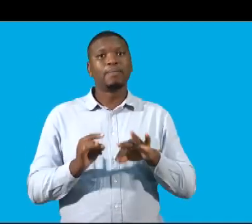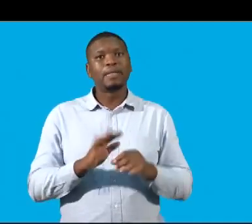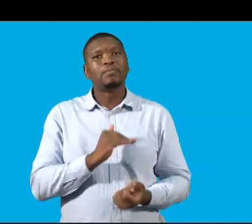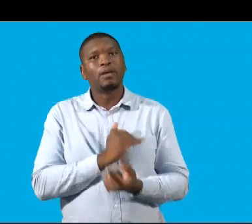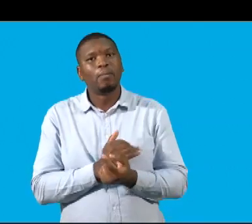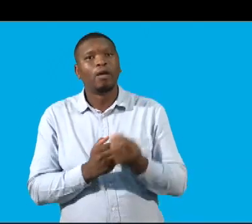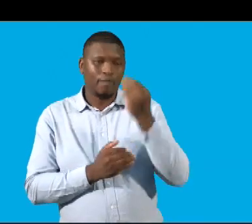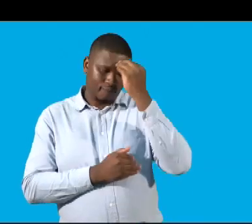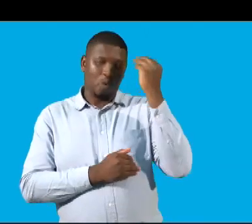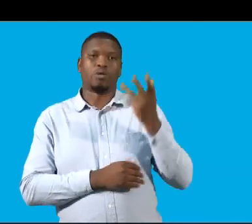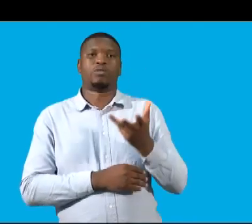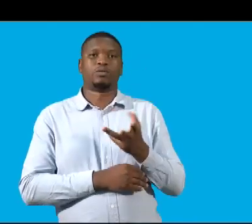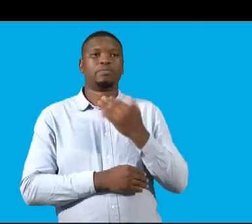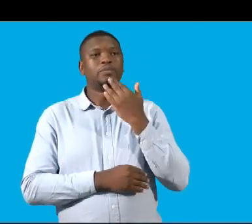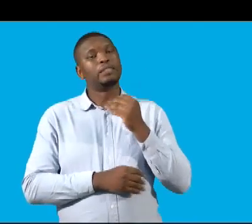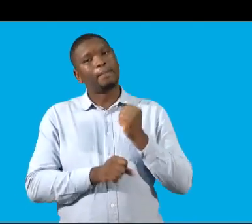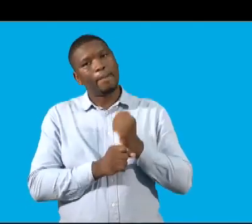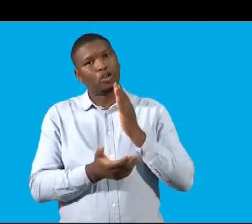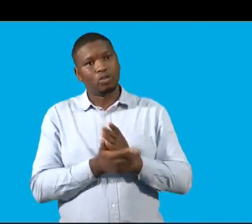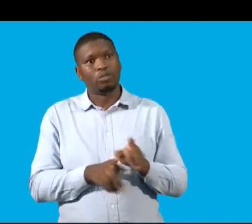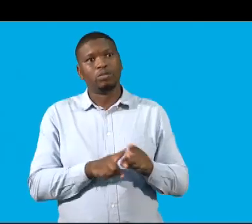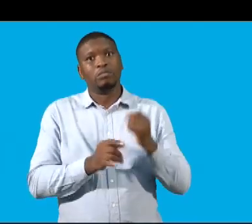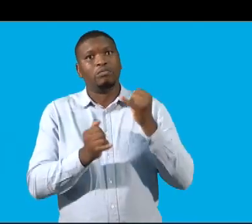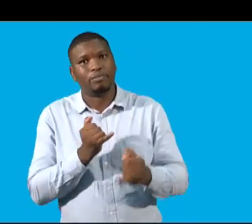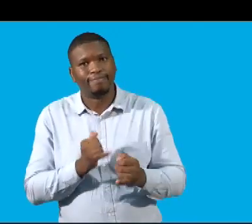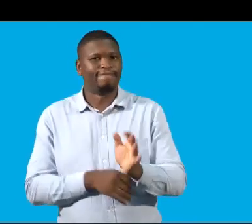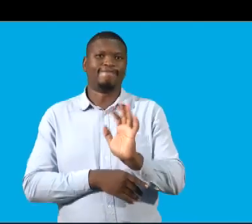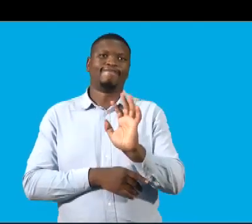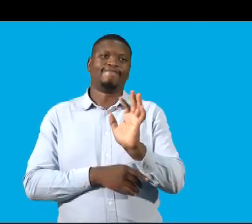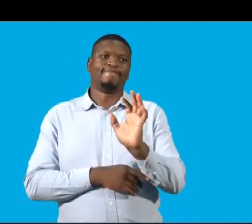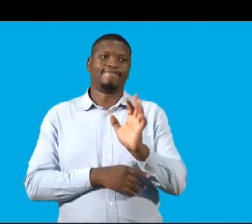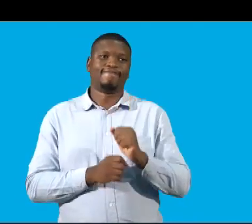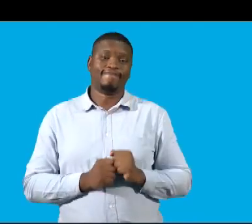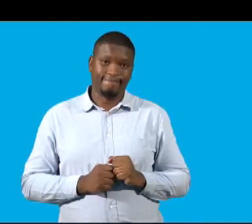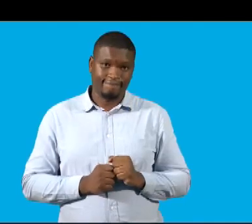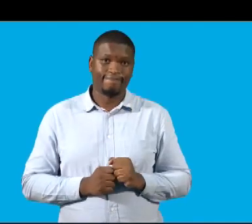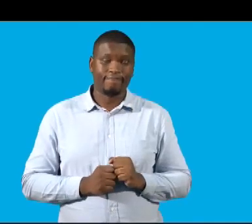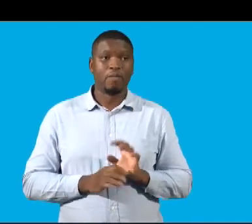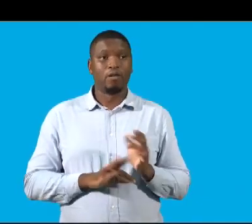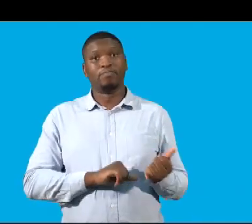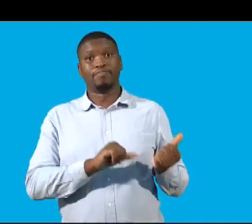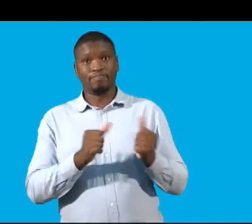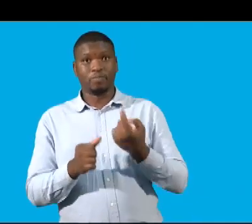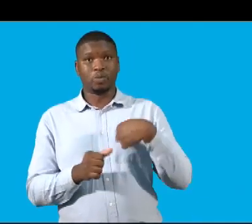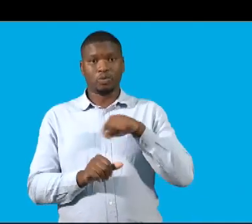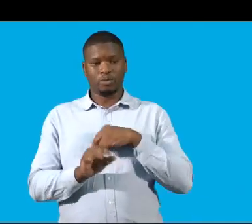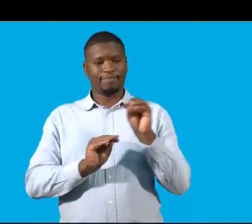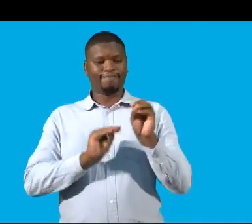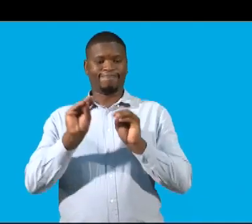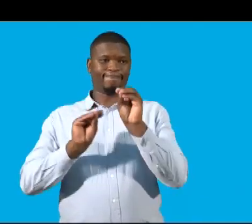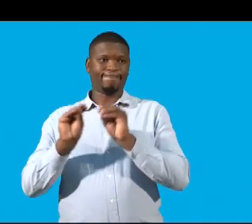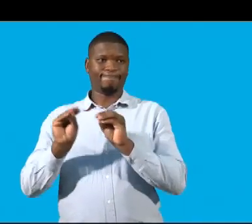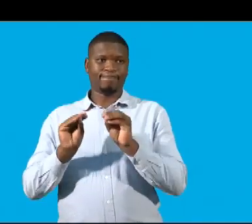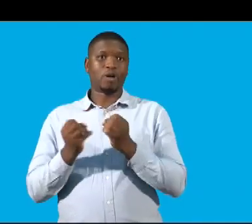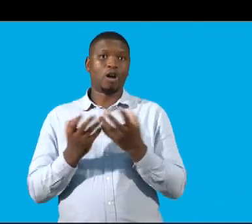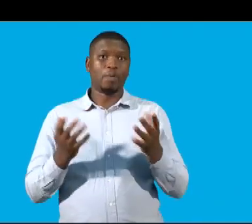common mistake. So make sure you do not make the same mistake. So when it comes to our substitution, that